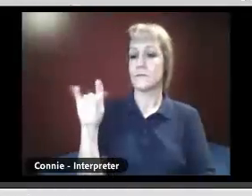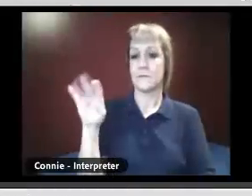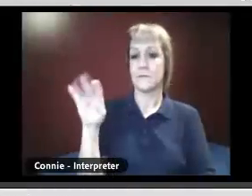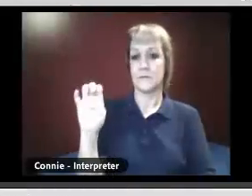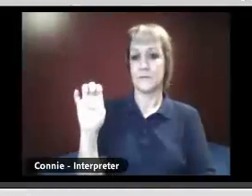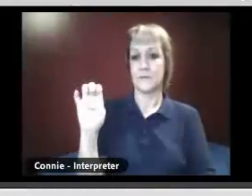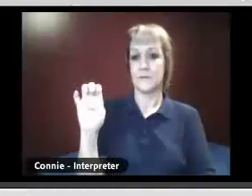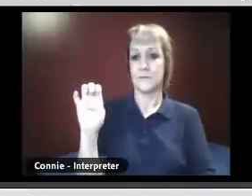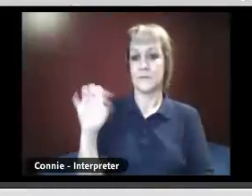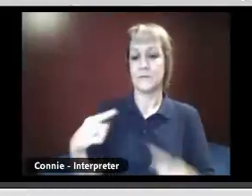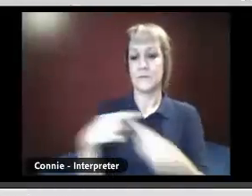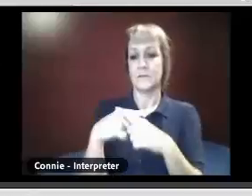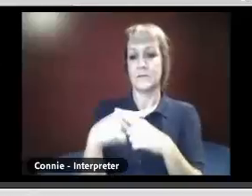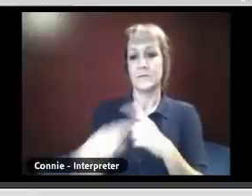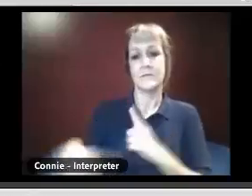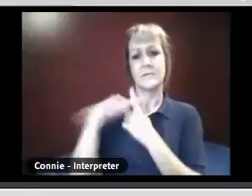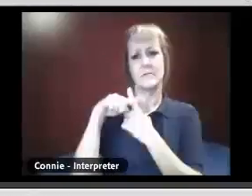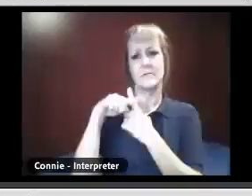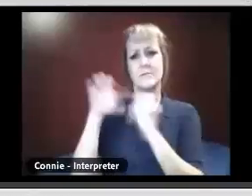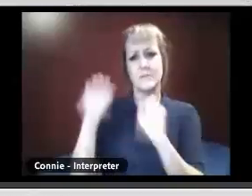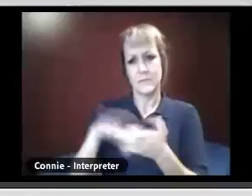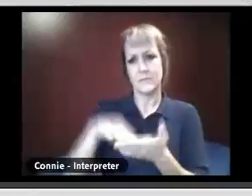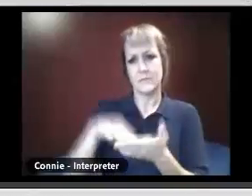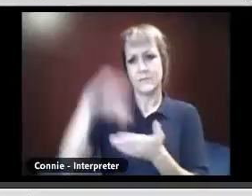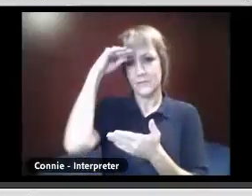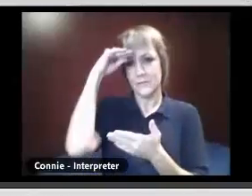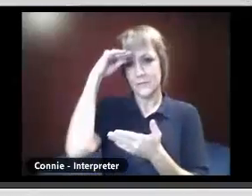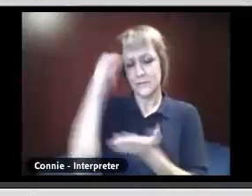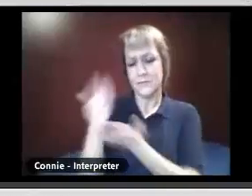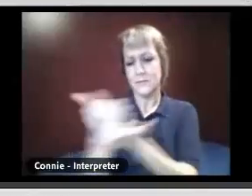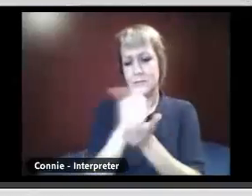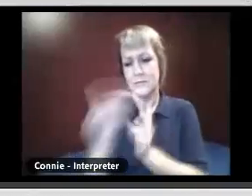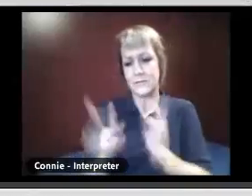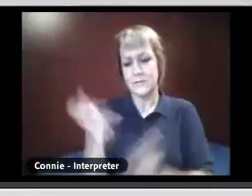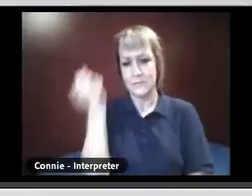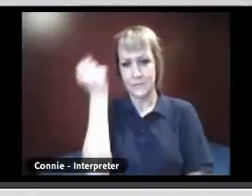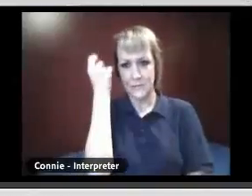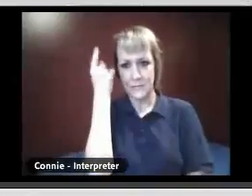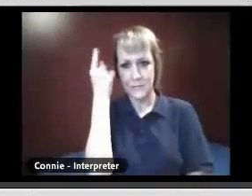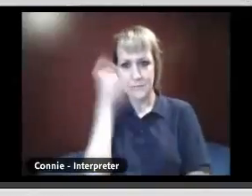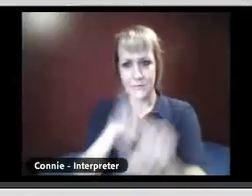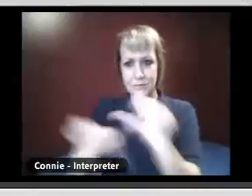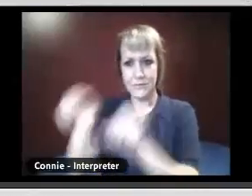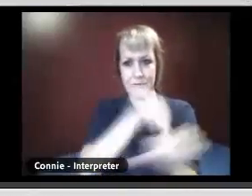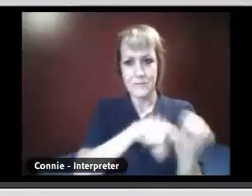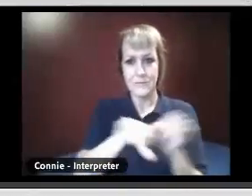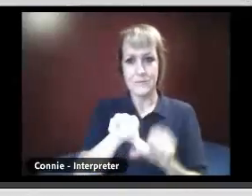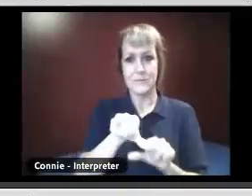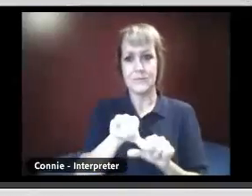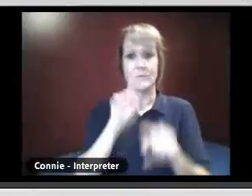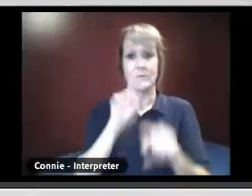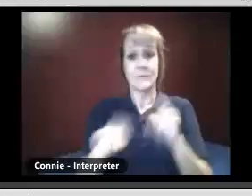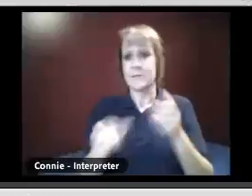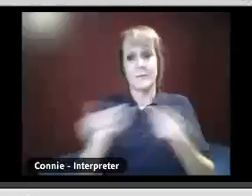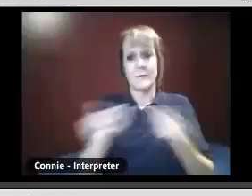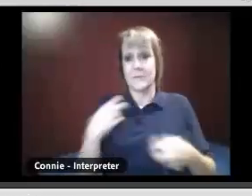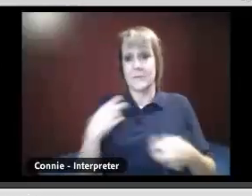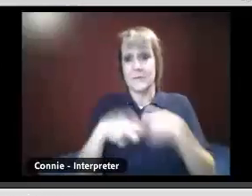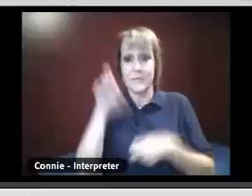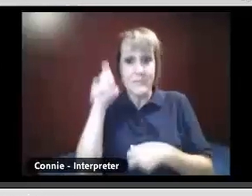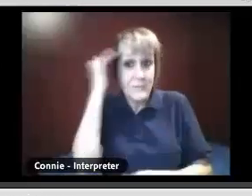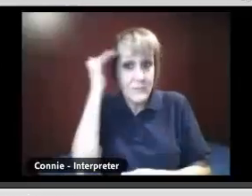that, boy, we can learn a lot. We can help people to understand each other. And you know what? We can't solve any problems if we don't even know that they